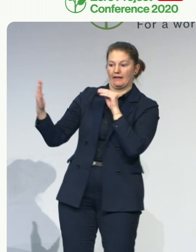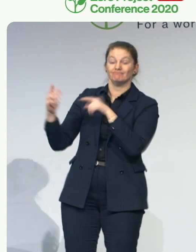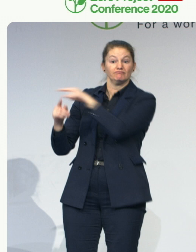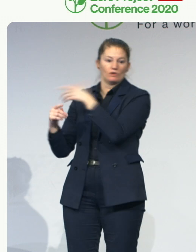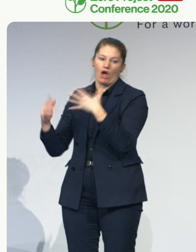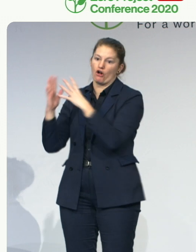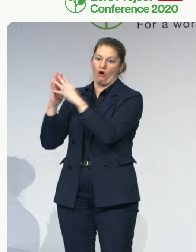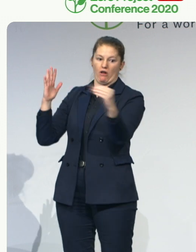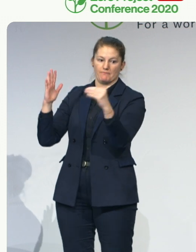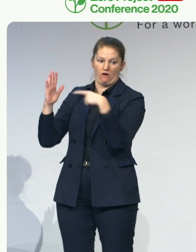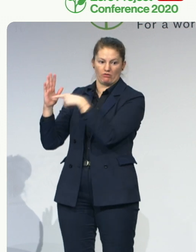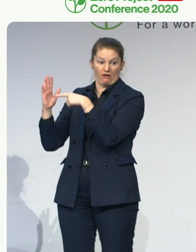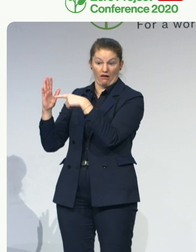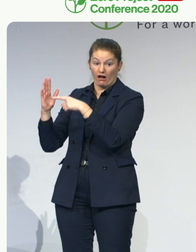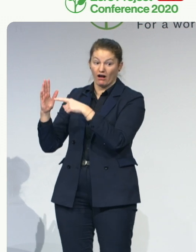zero barriers.